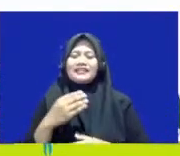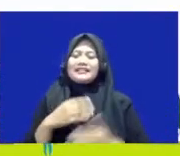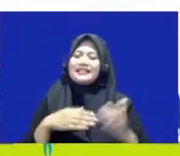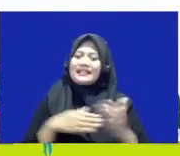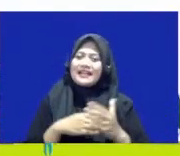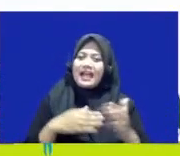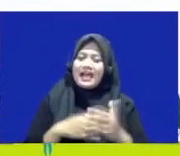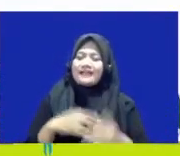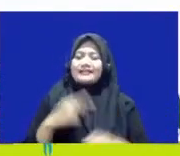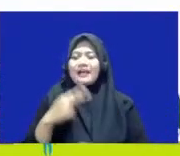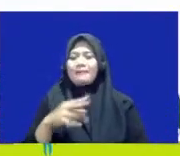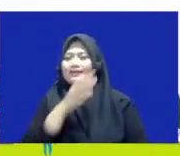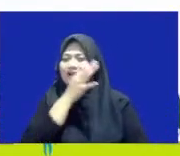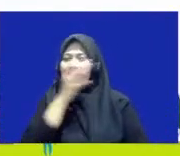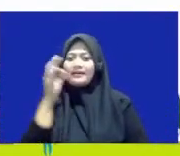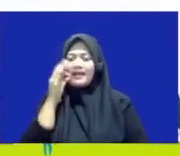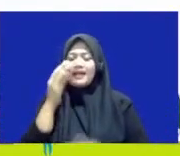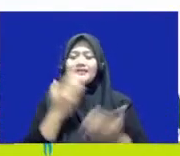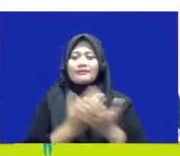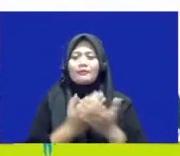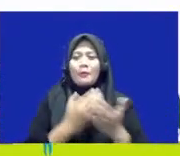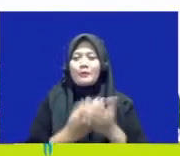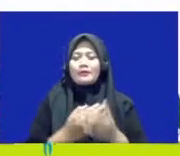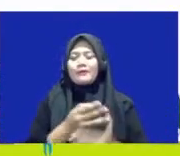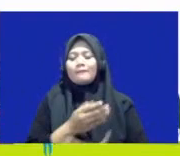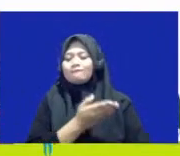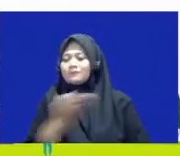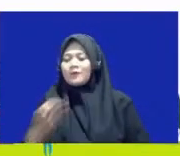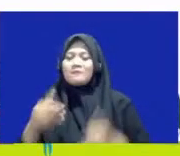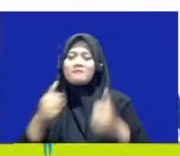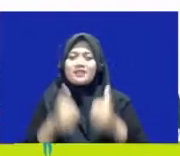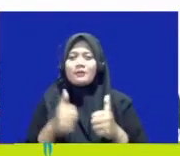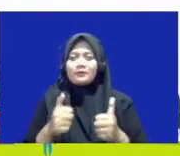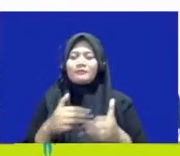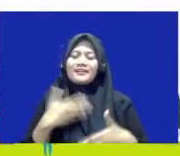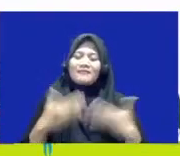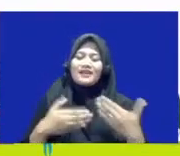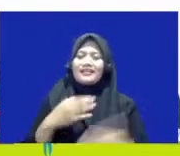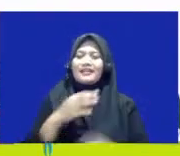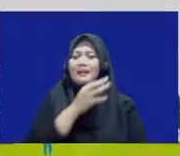al-Fitr. An advanced Eid Mubarak.